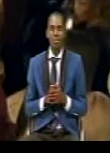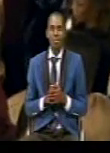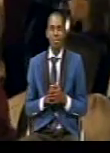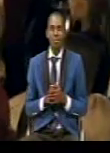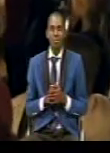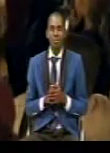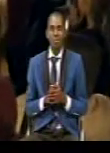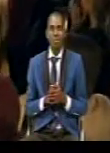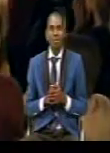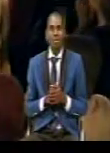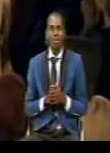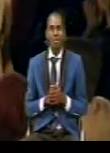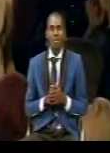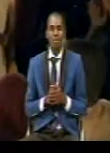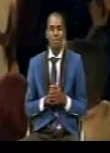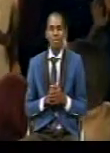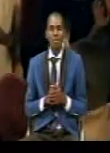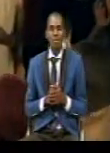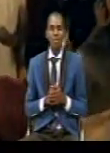where we are.